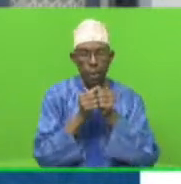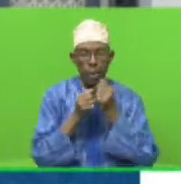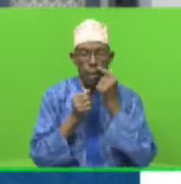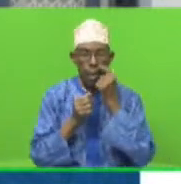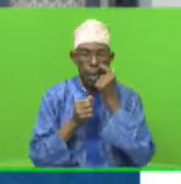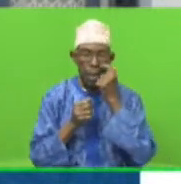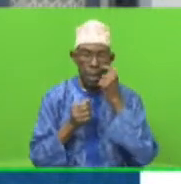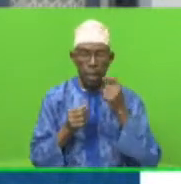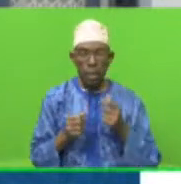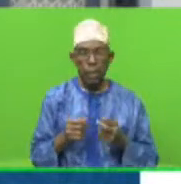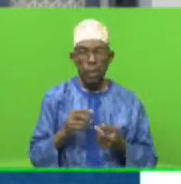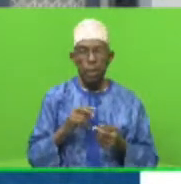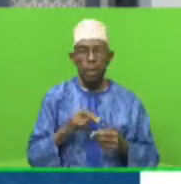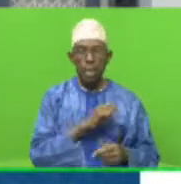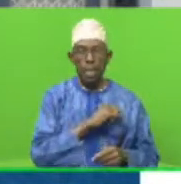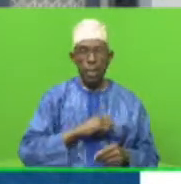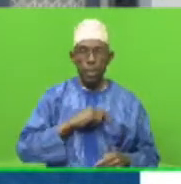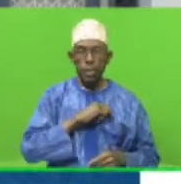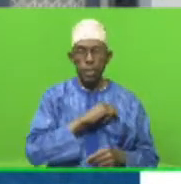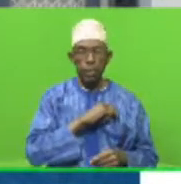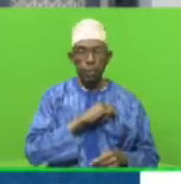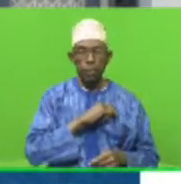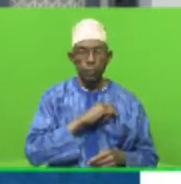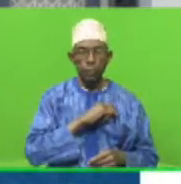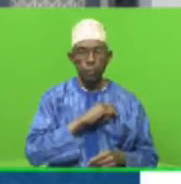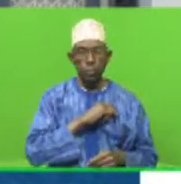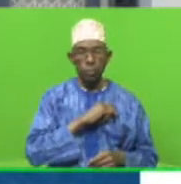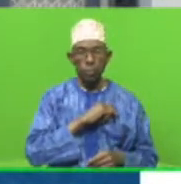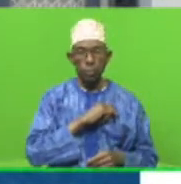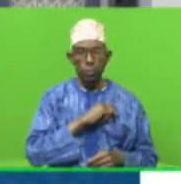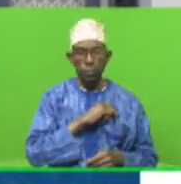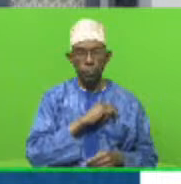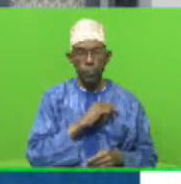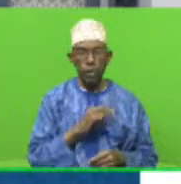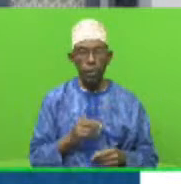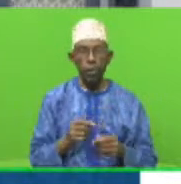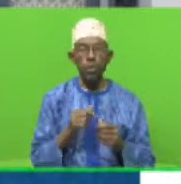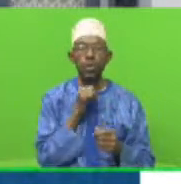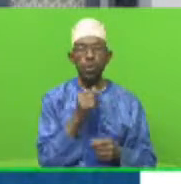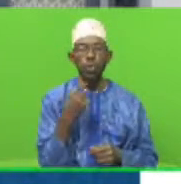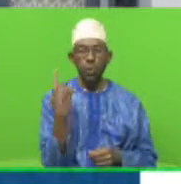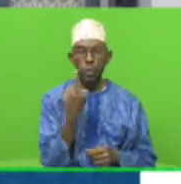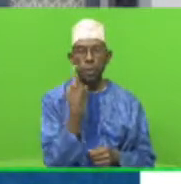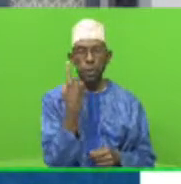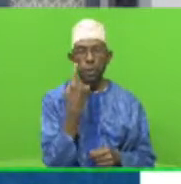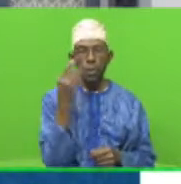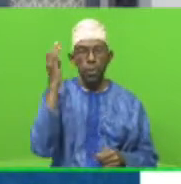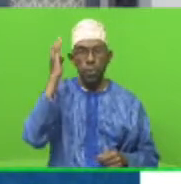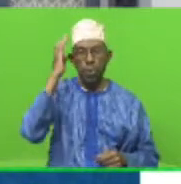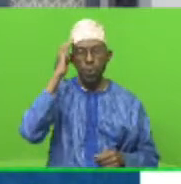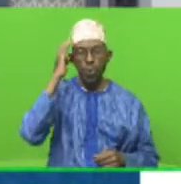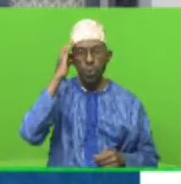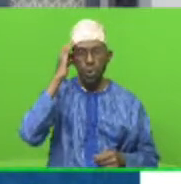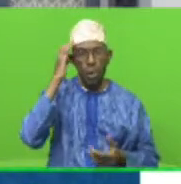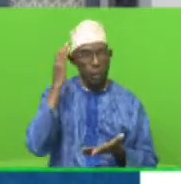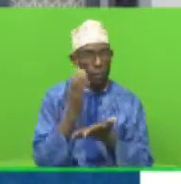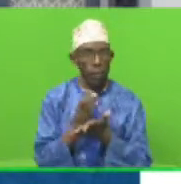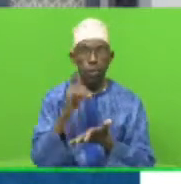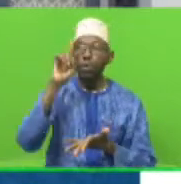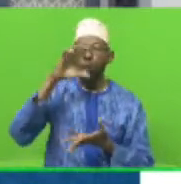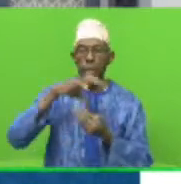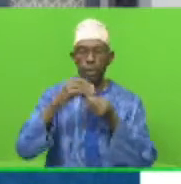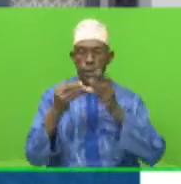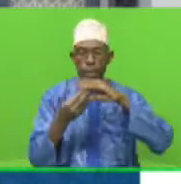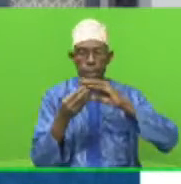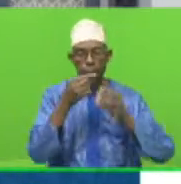inherent nature, that inherent inclination. And that inclination is not only to recognize the fact that there is a